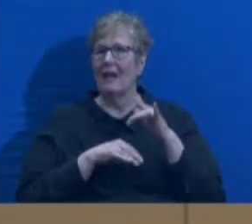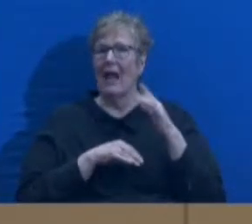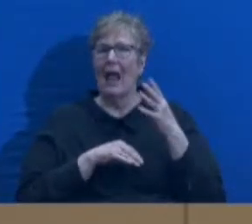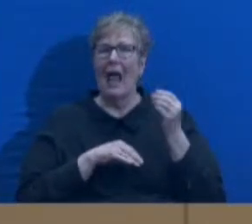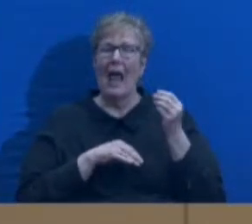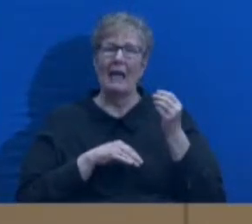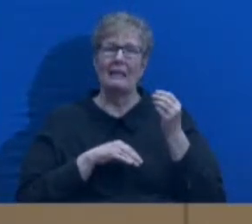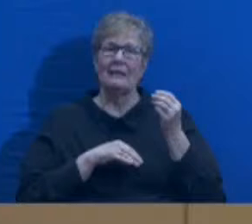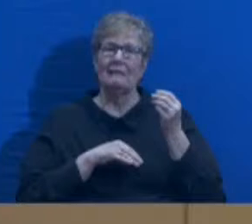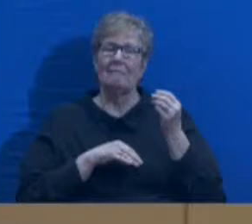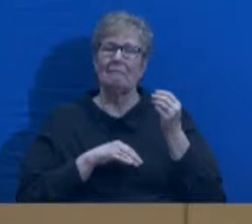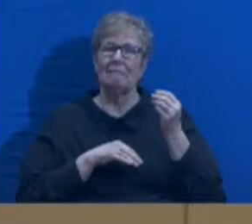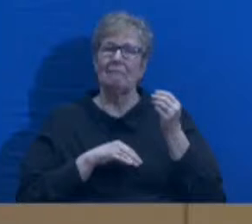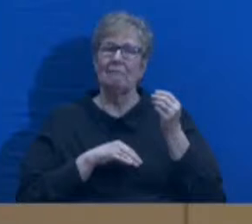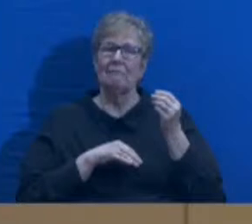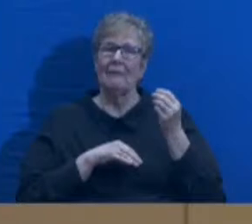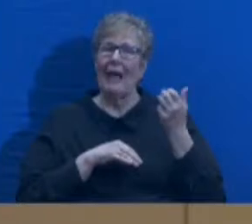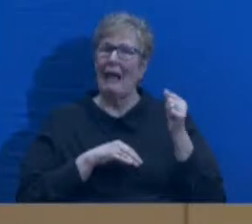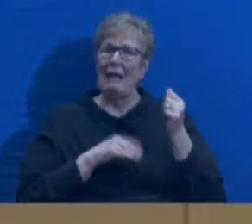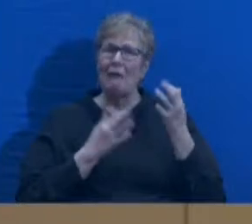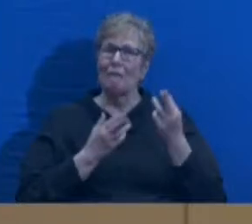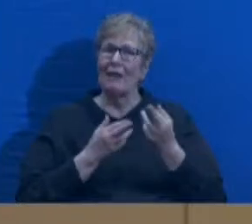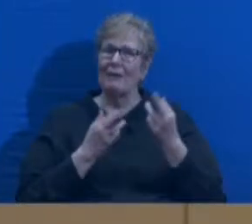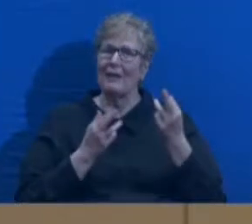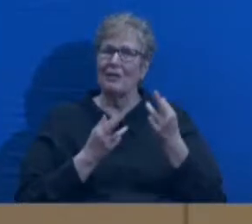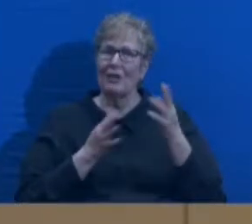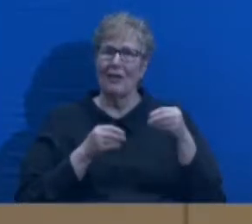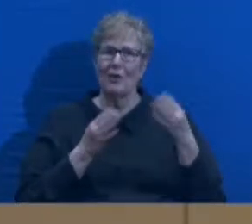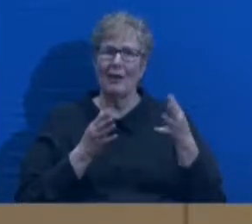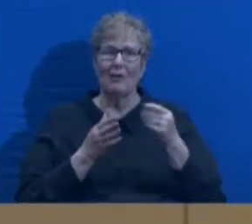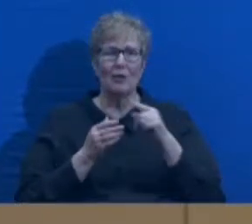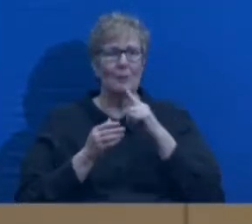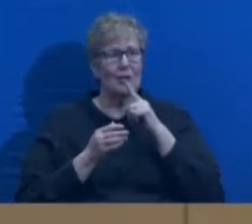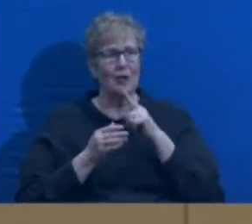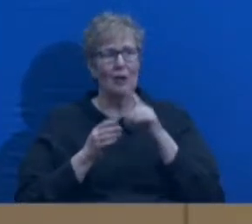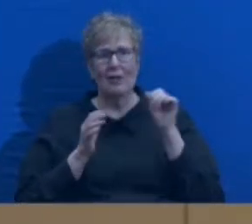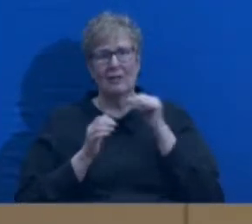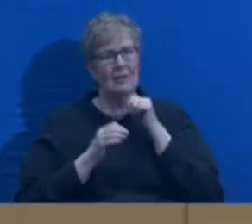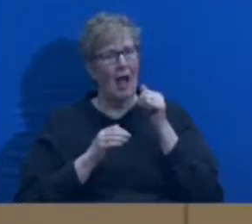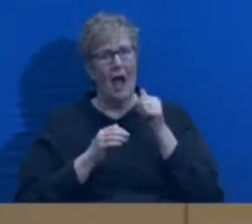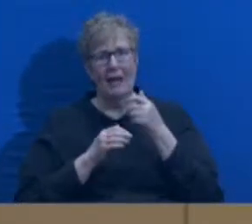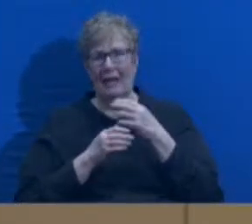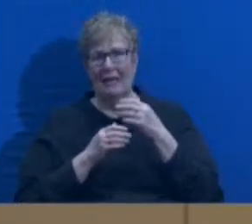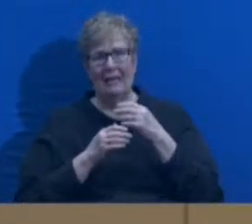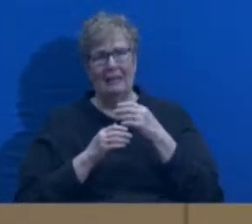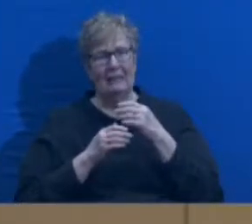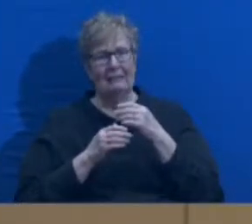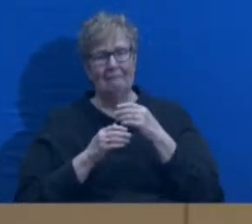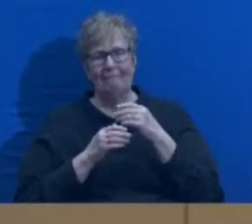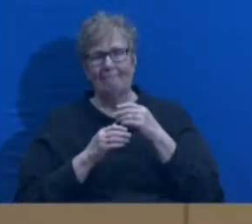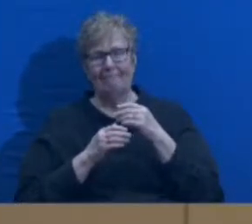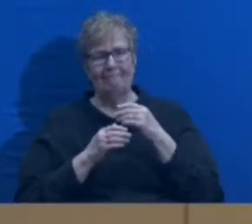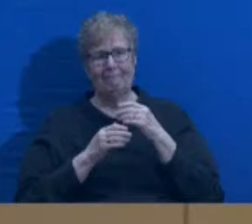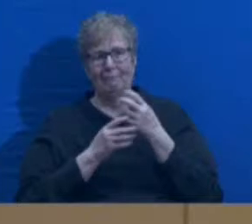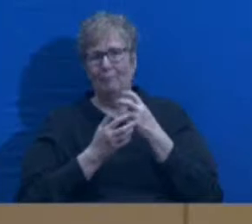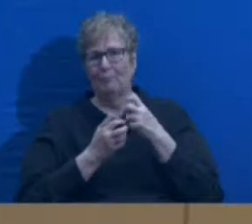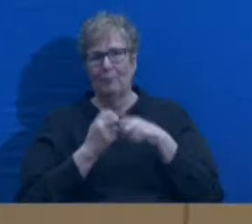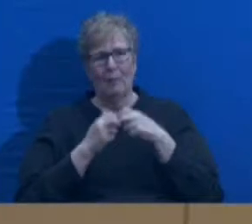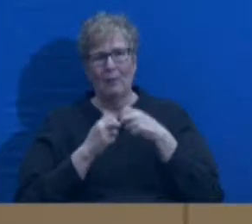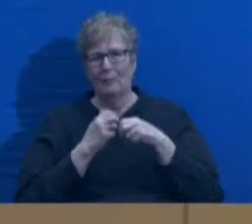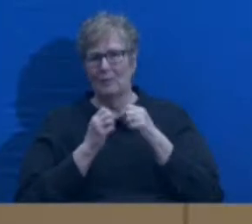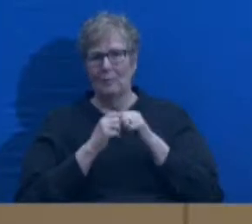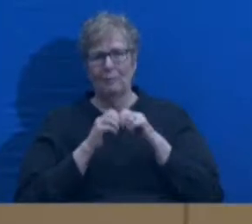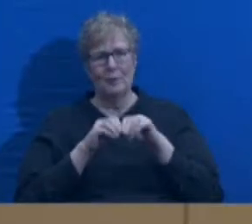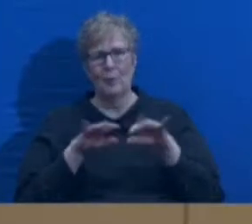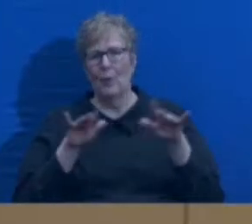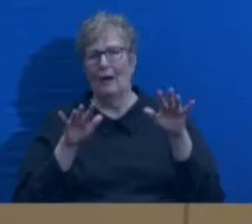so, were there any recommendations that you gave them to ensure that there's not any spread when they are exploring